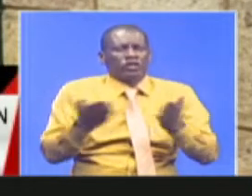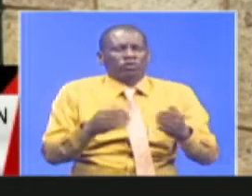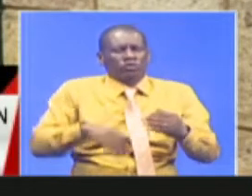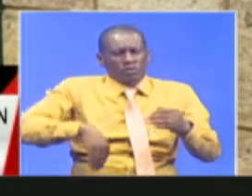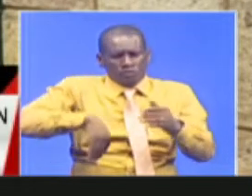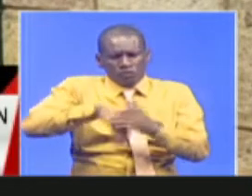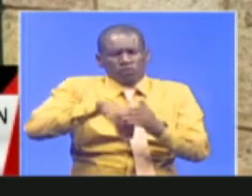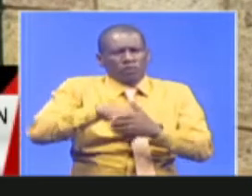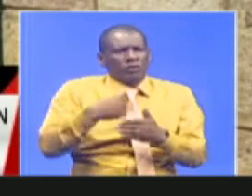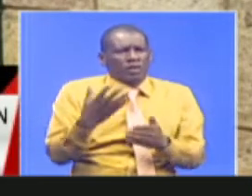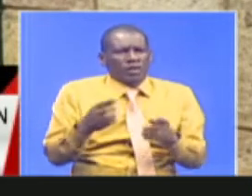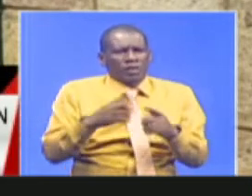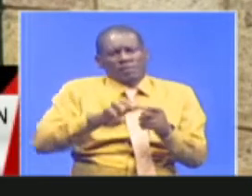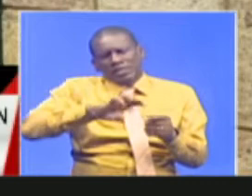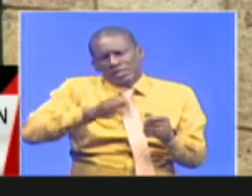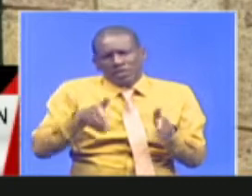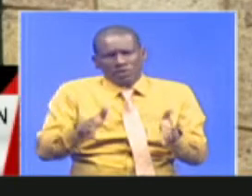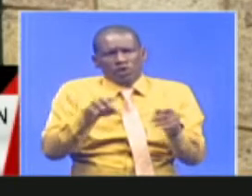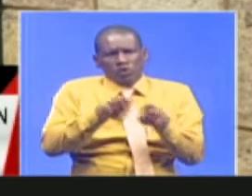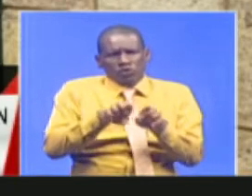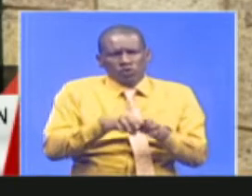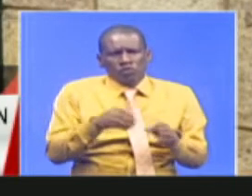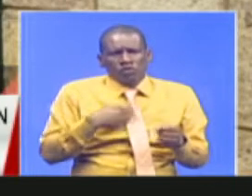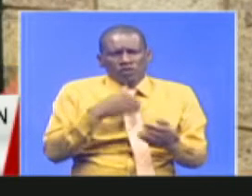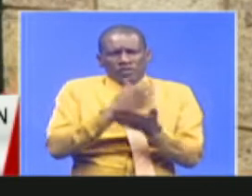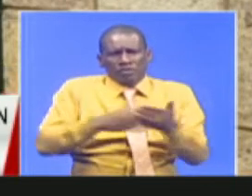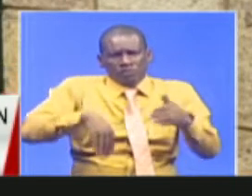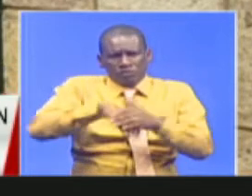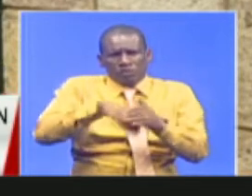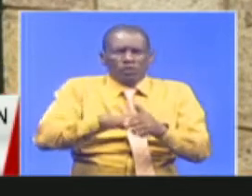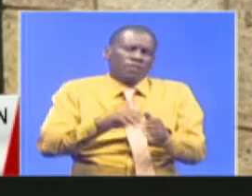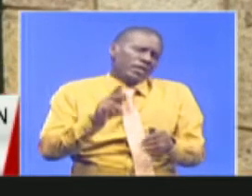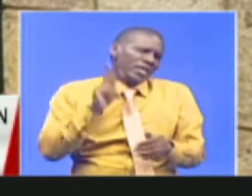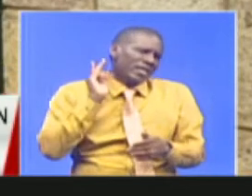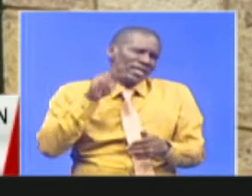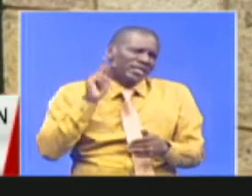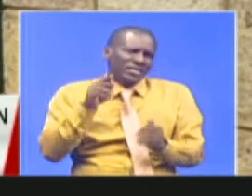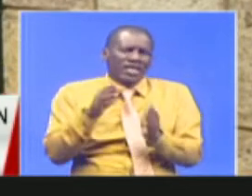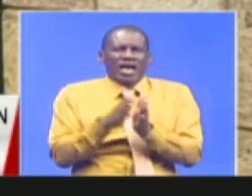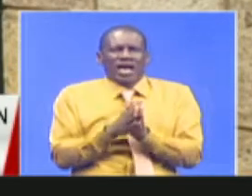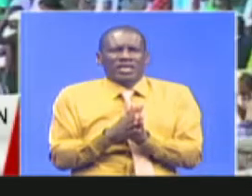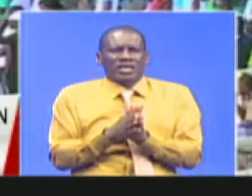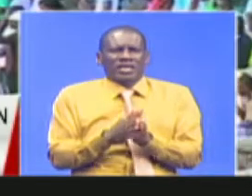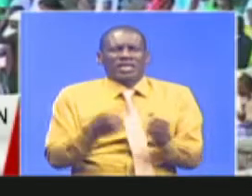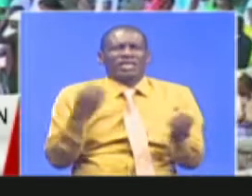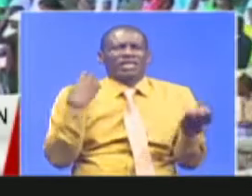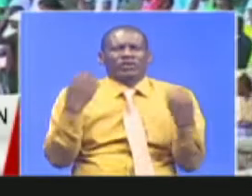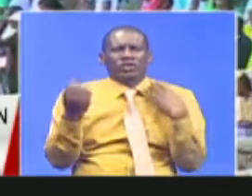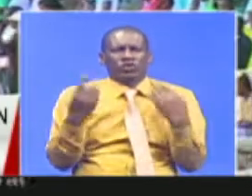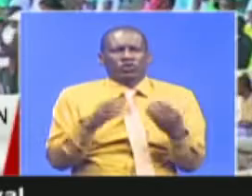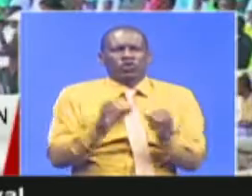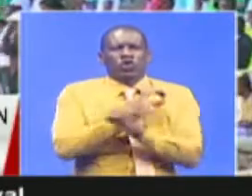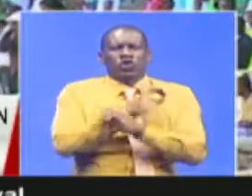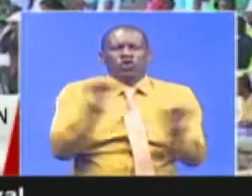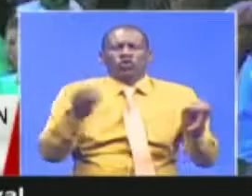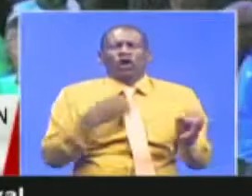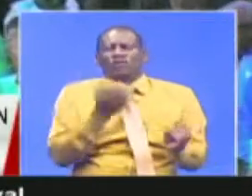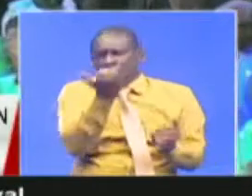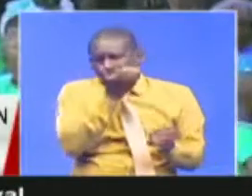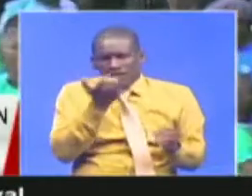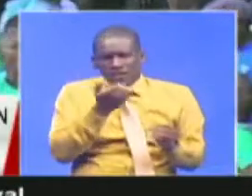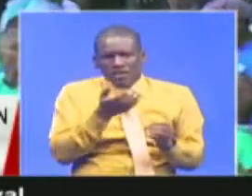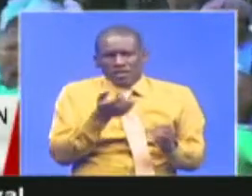But in alternate also, we shall have some of our matches in Gusii and Kericho. Lack of stadia aside, the